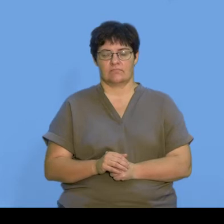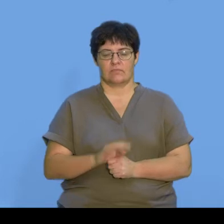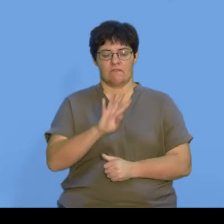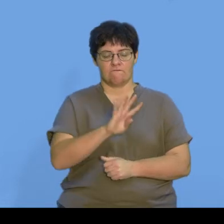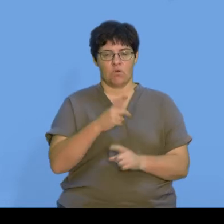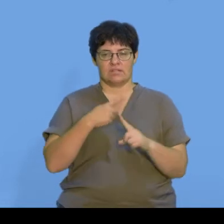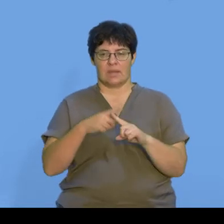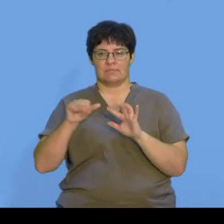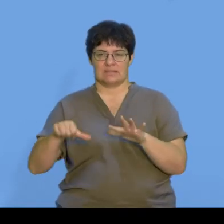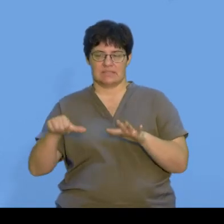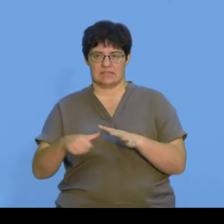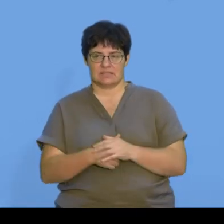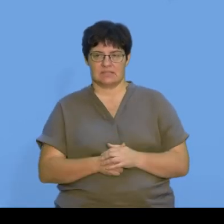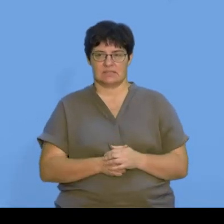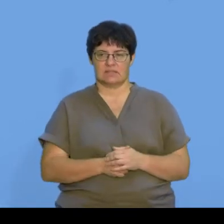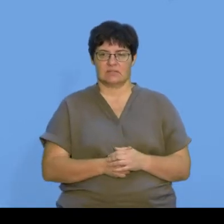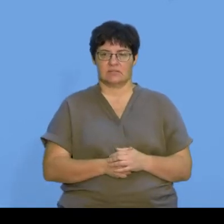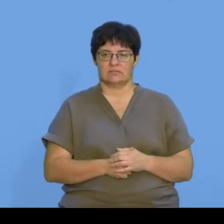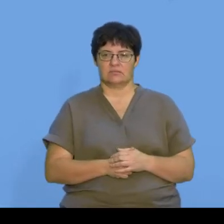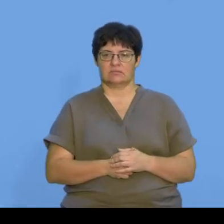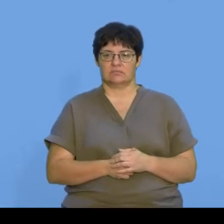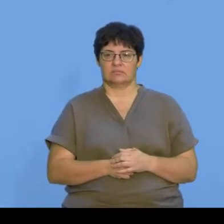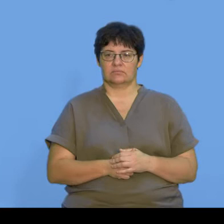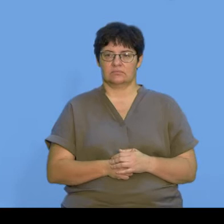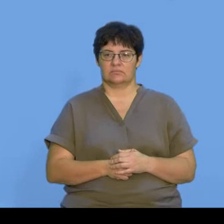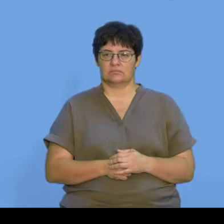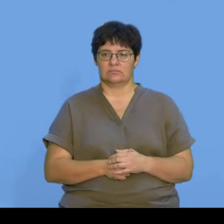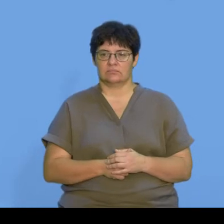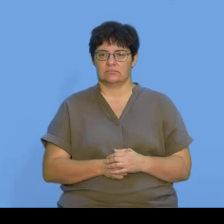multiplied by 16, okay,